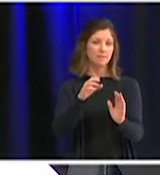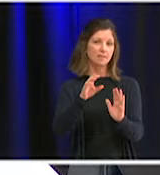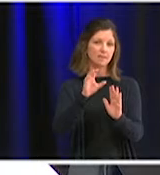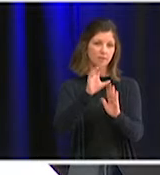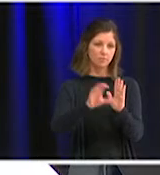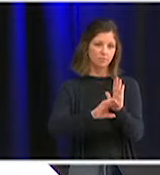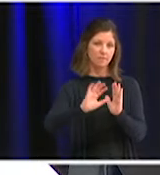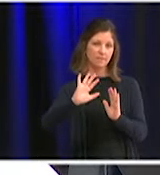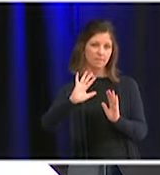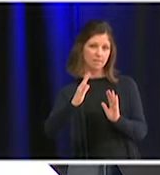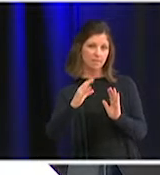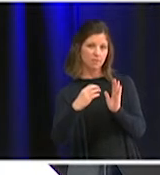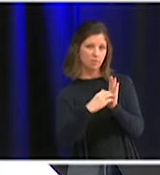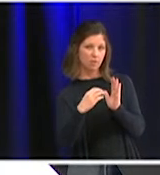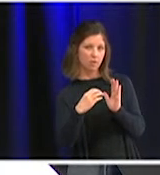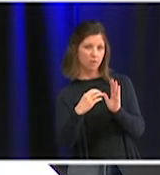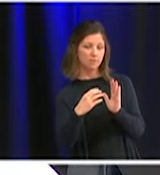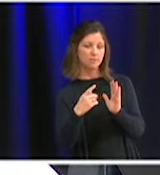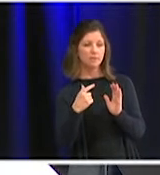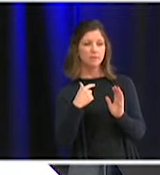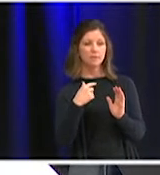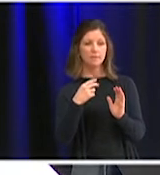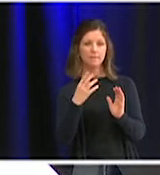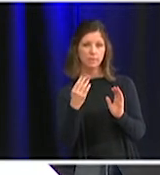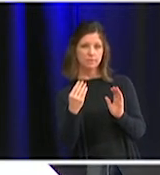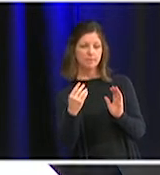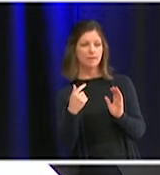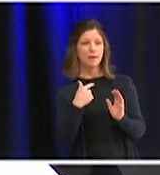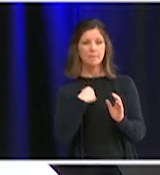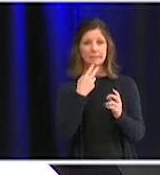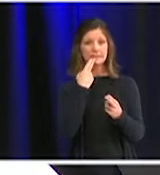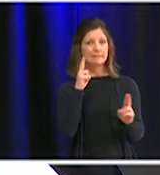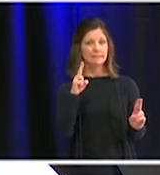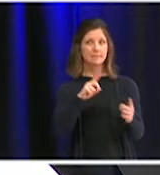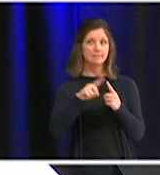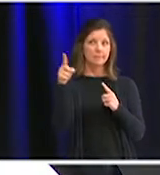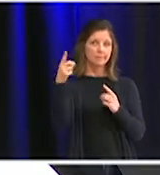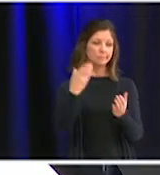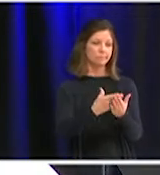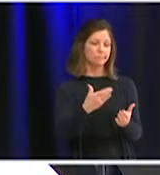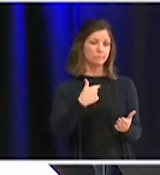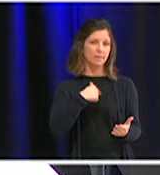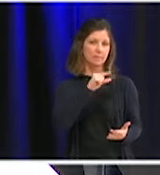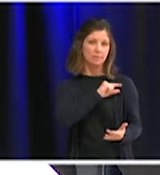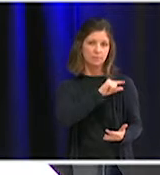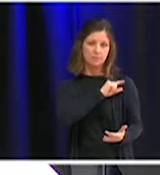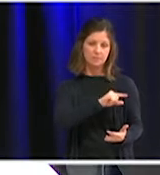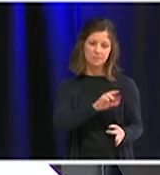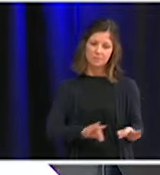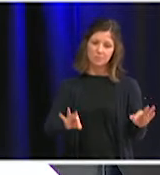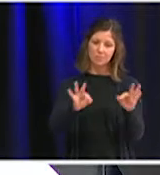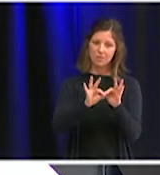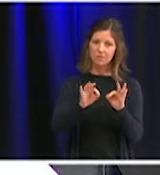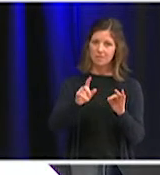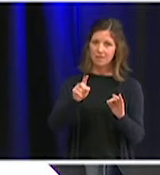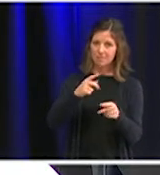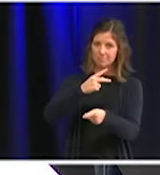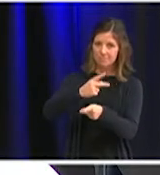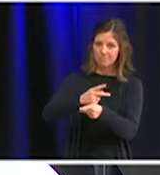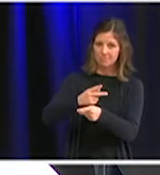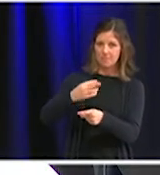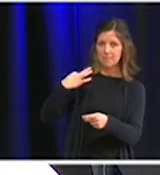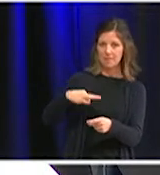proven guilty, and that you need to have your benefits because you have not been convicted of anything. So I want to make sure you all